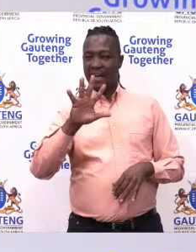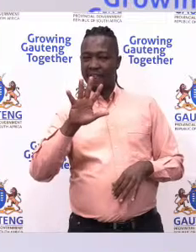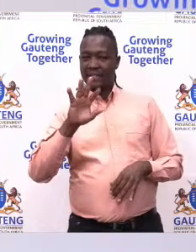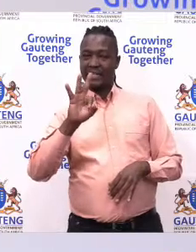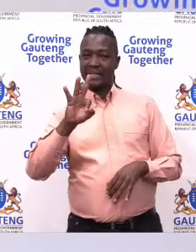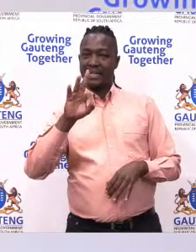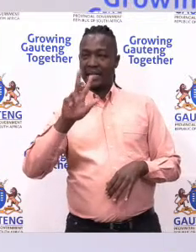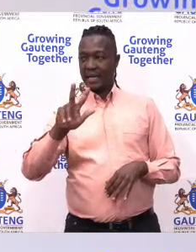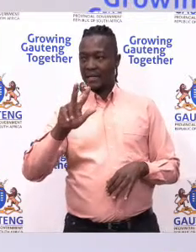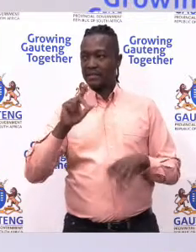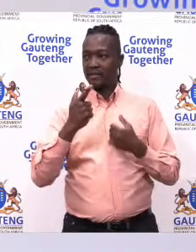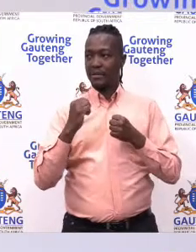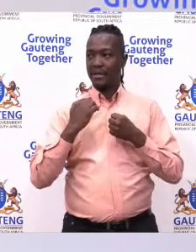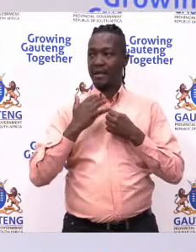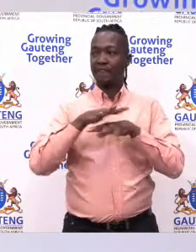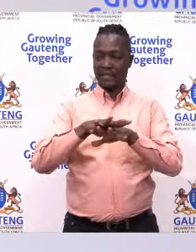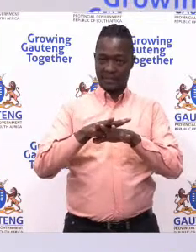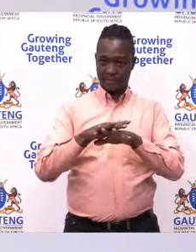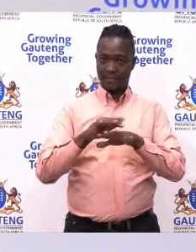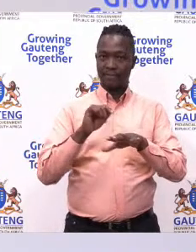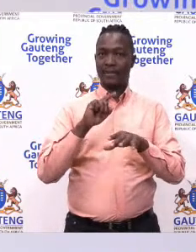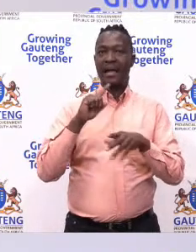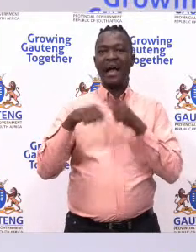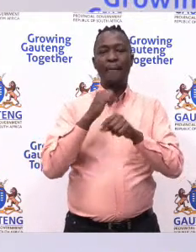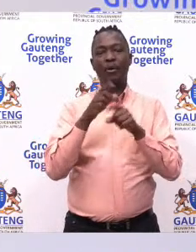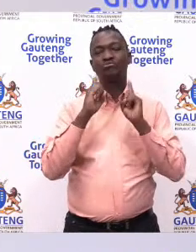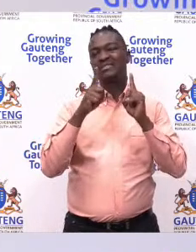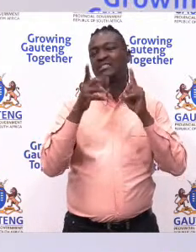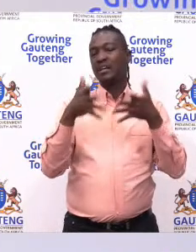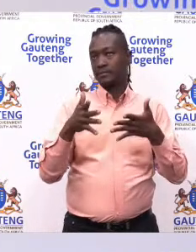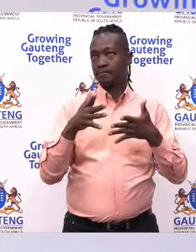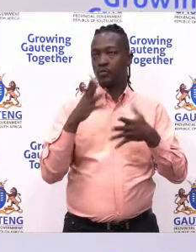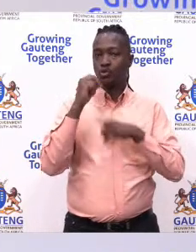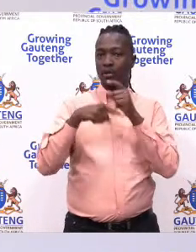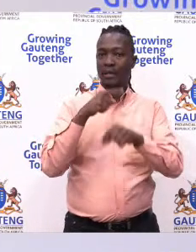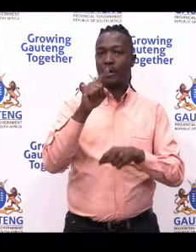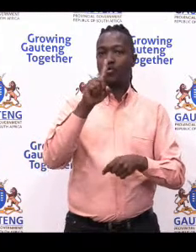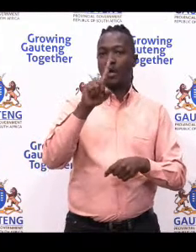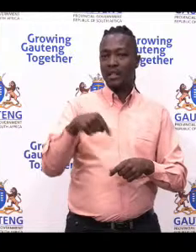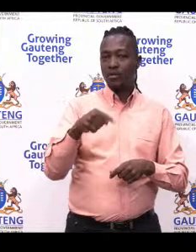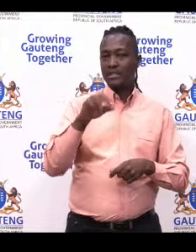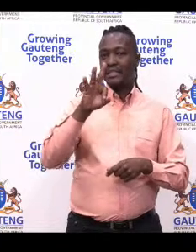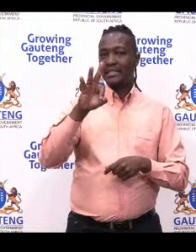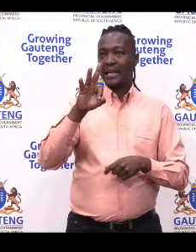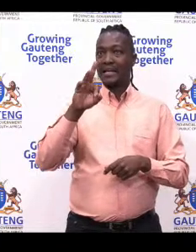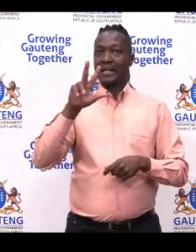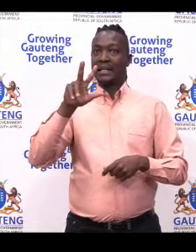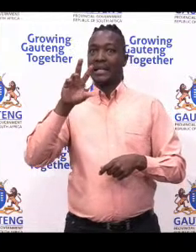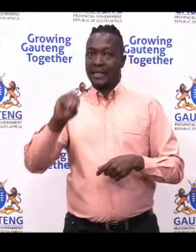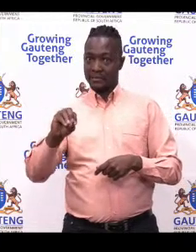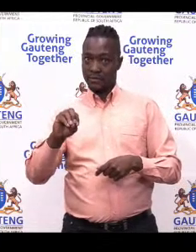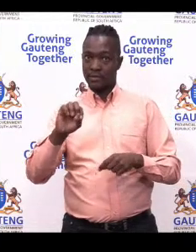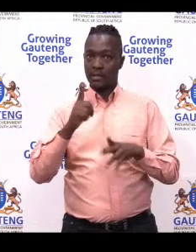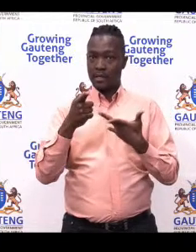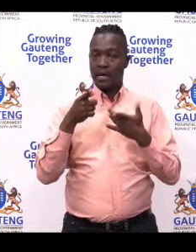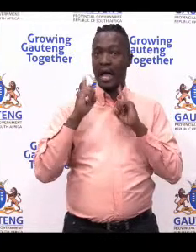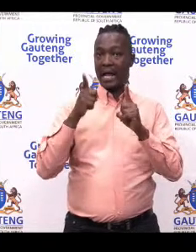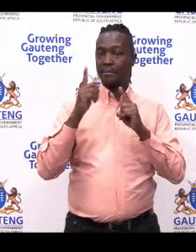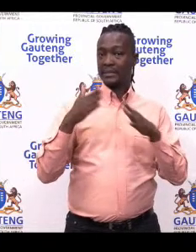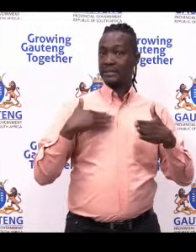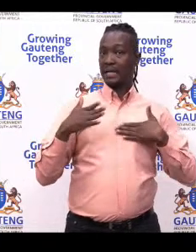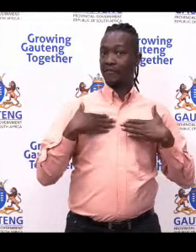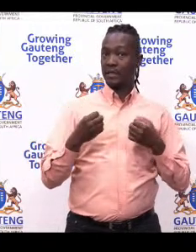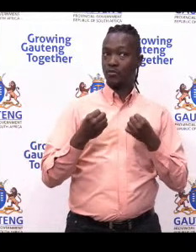would have been affected. In respect of educators, we are talking about 1,308 educators, the number for admin staff we're